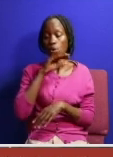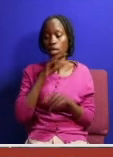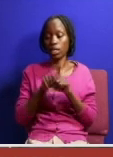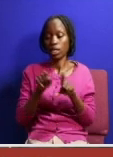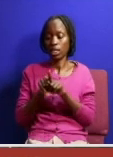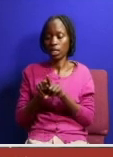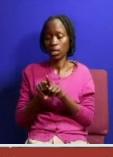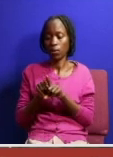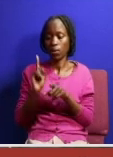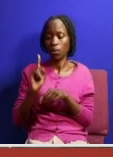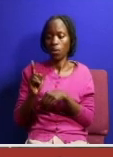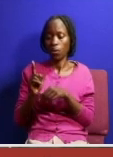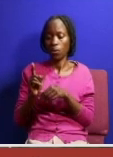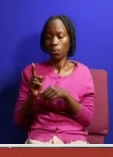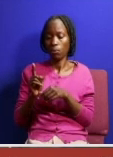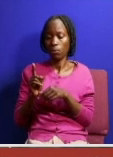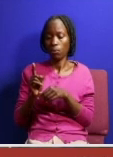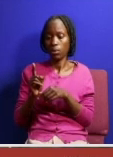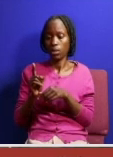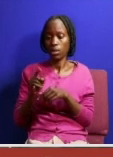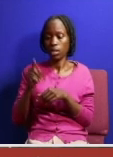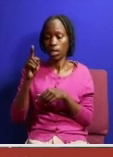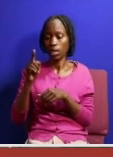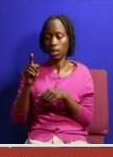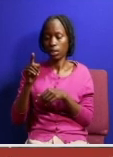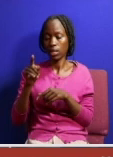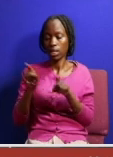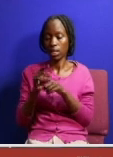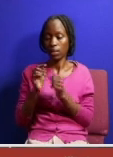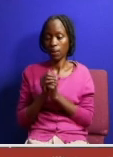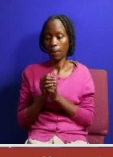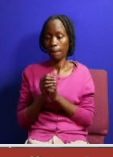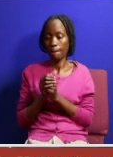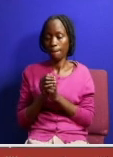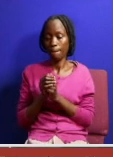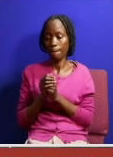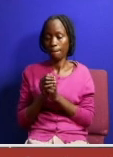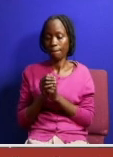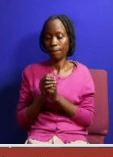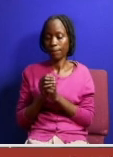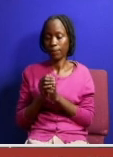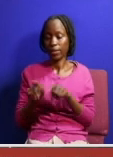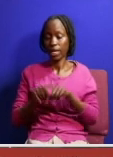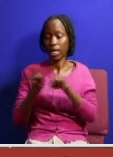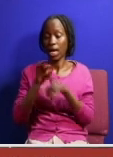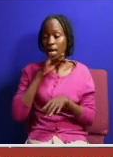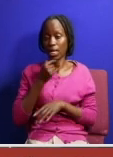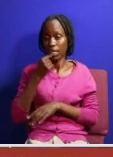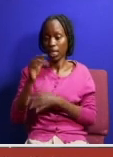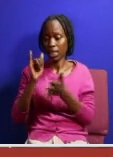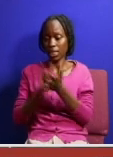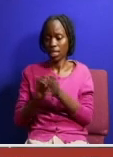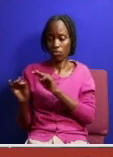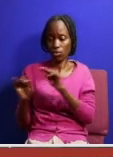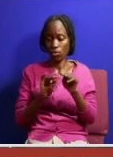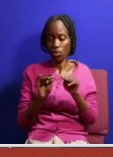the alleged betrayal of the power party leader, Senate Speaker Amason Kingi, saying he has shifted